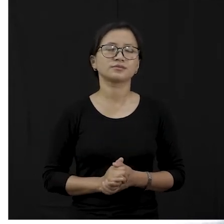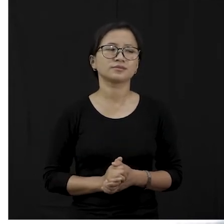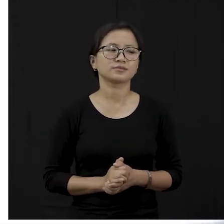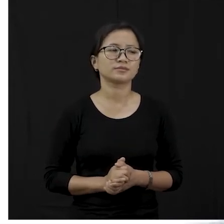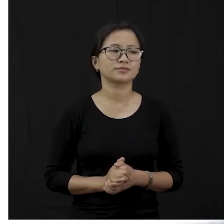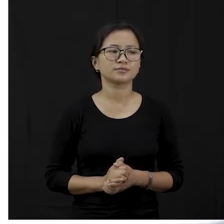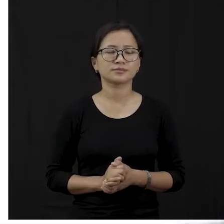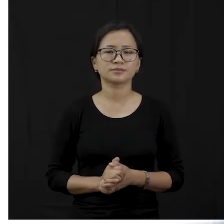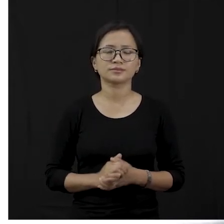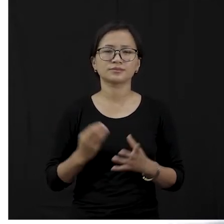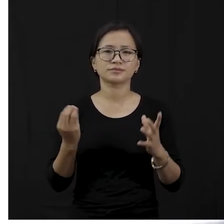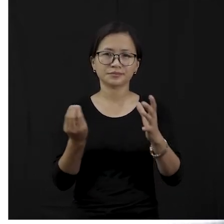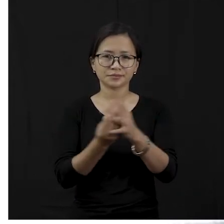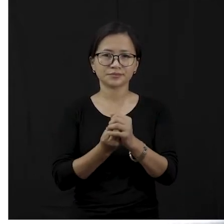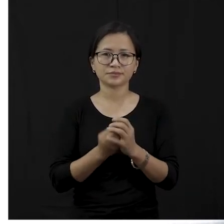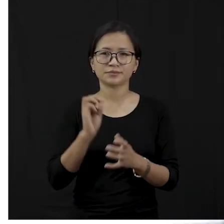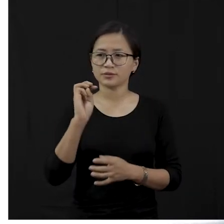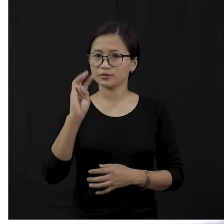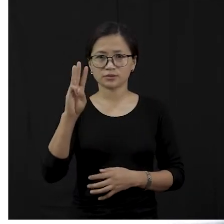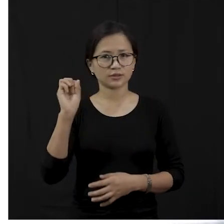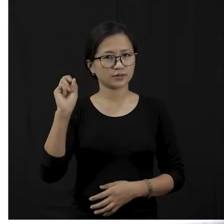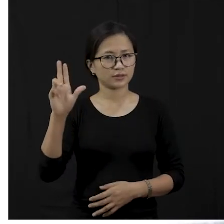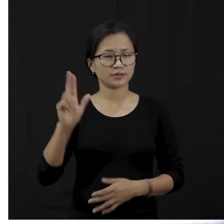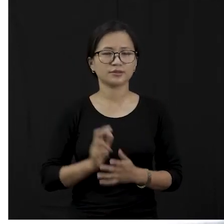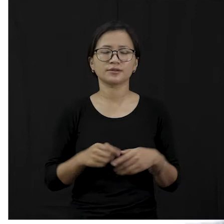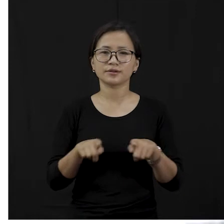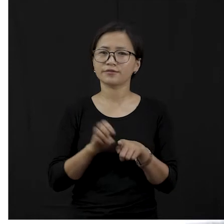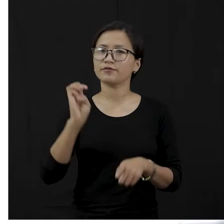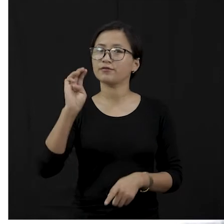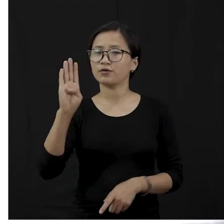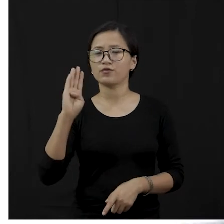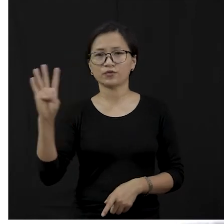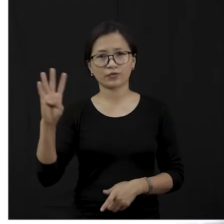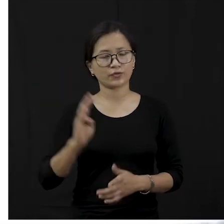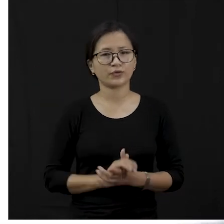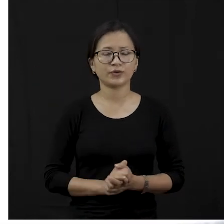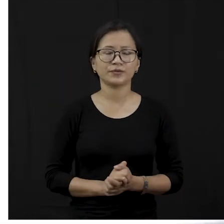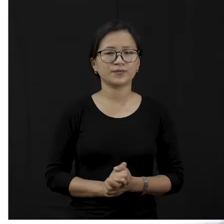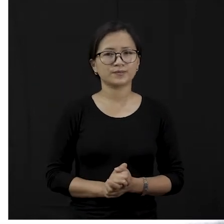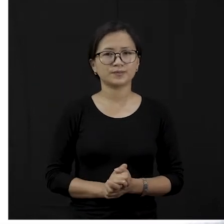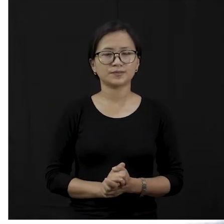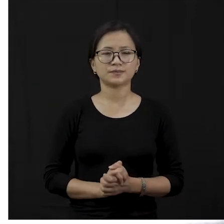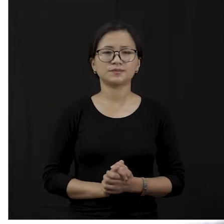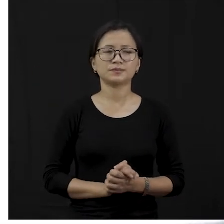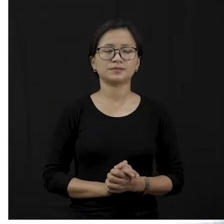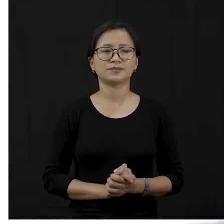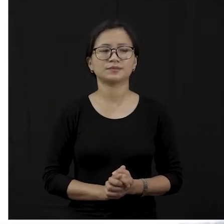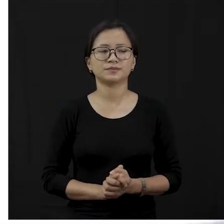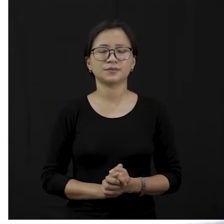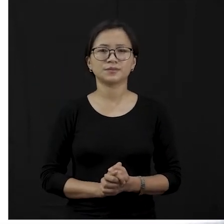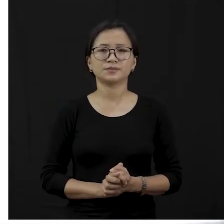Here we are going to add the numbers 38 and 44. 38 and